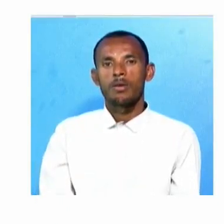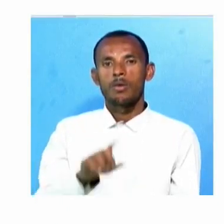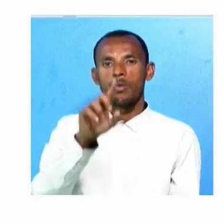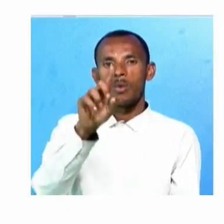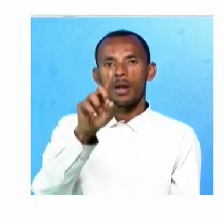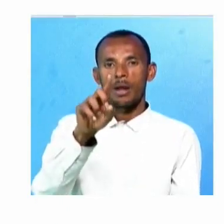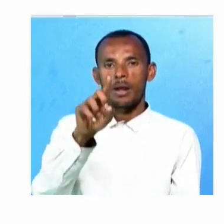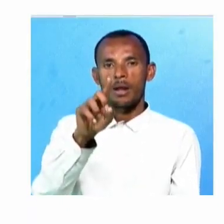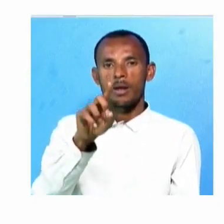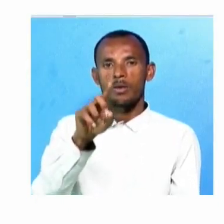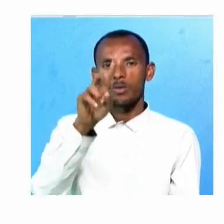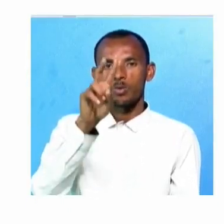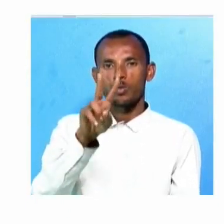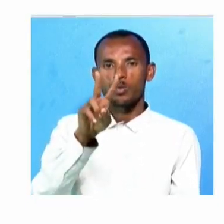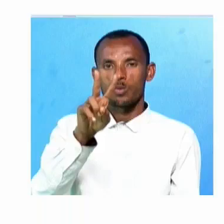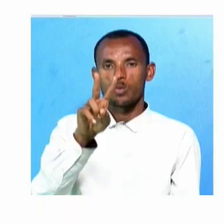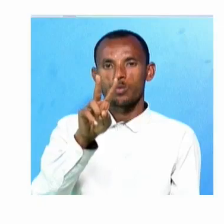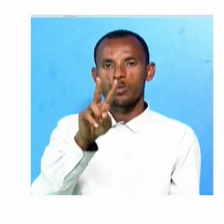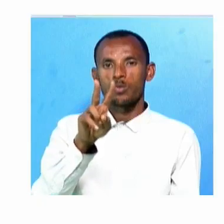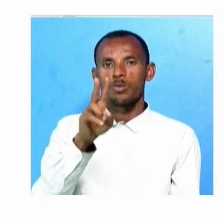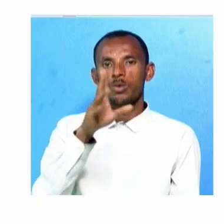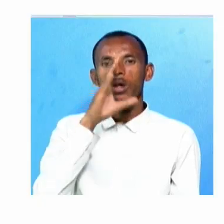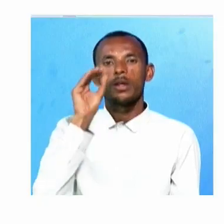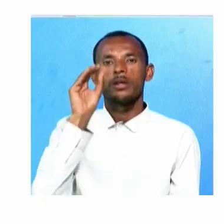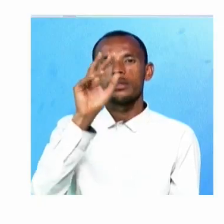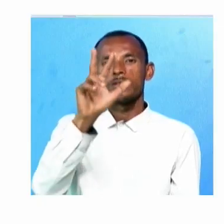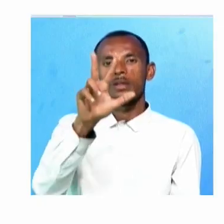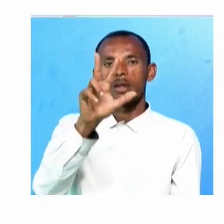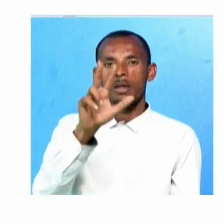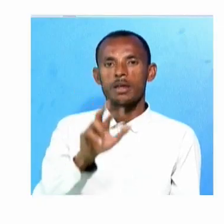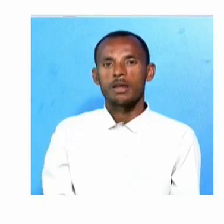1, 2, and 3.